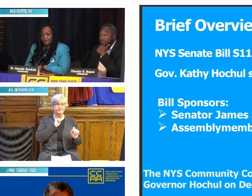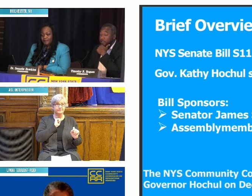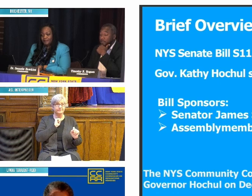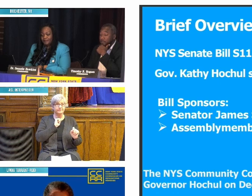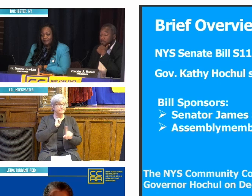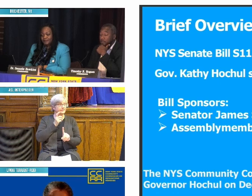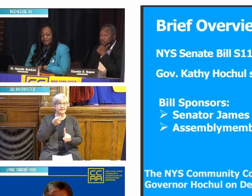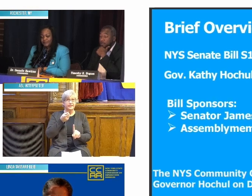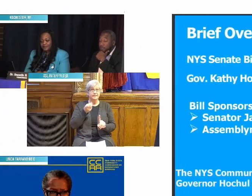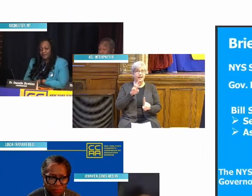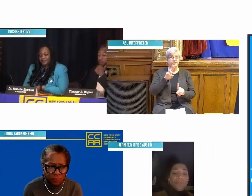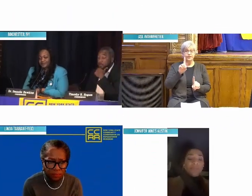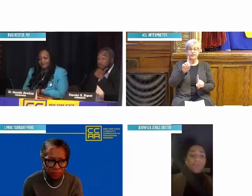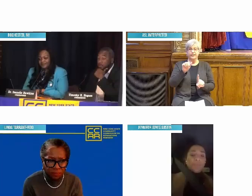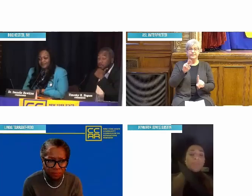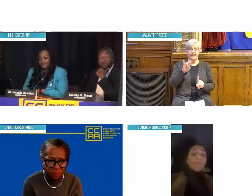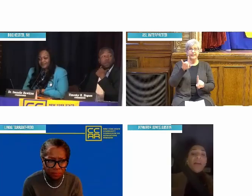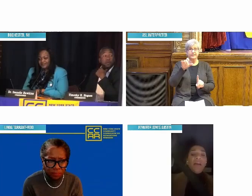Dr. Daniels?